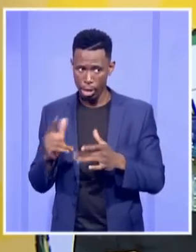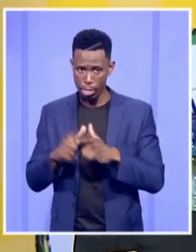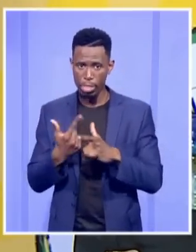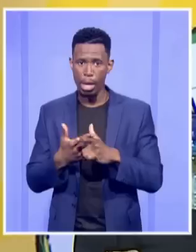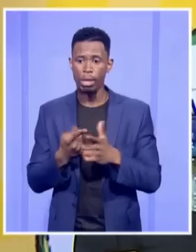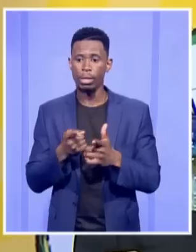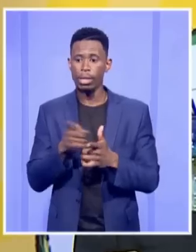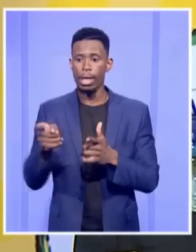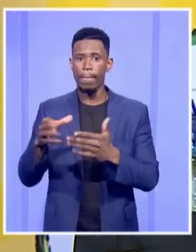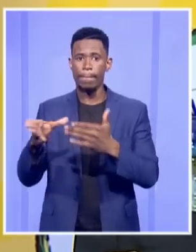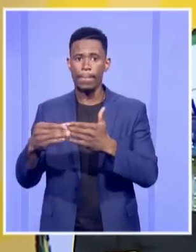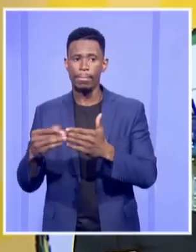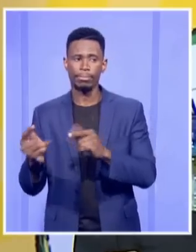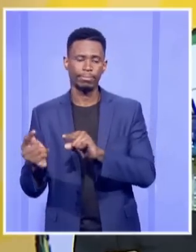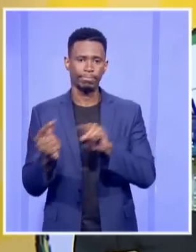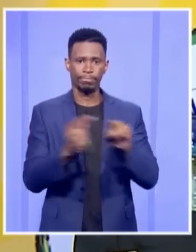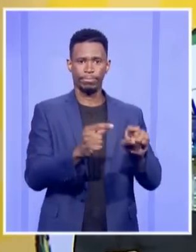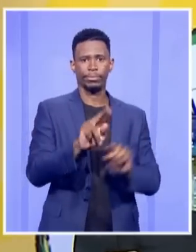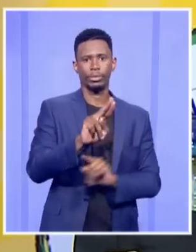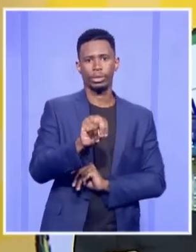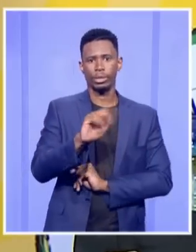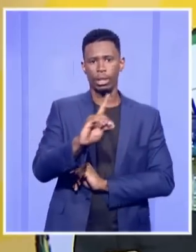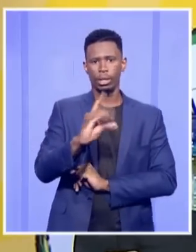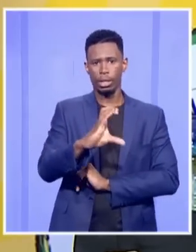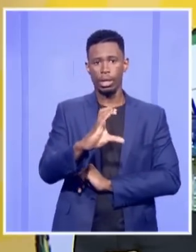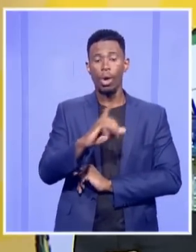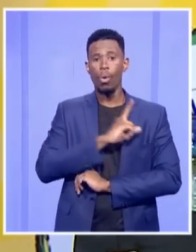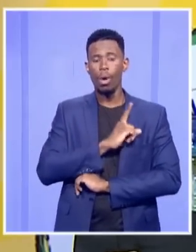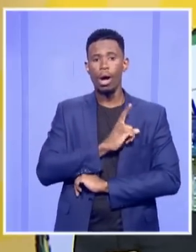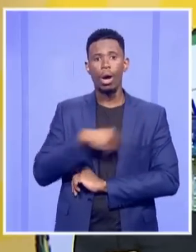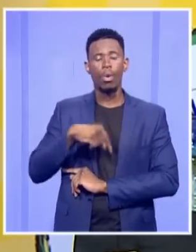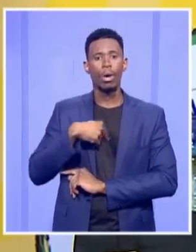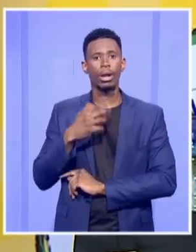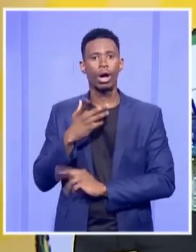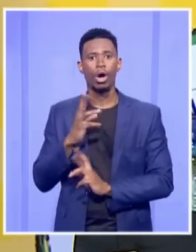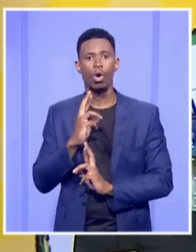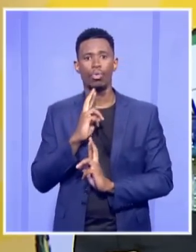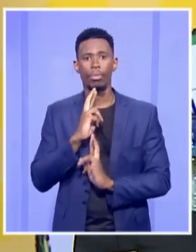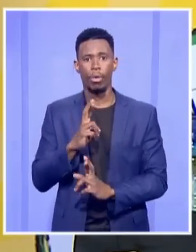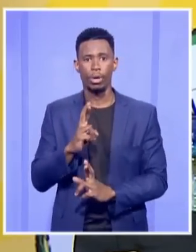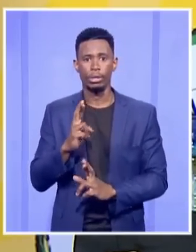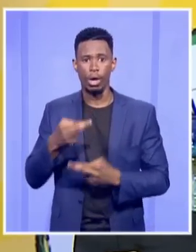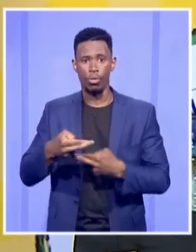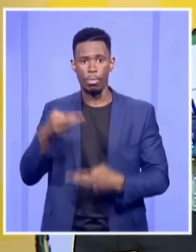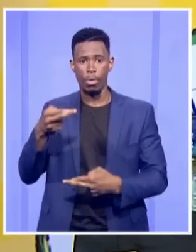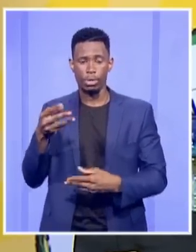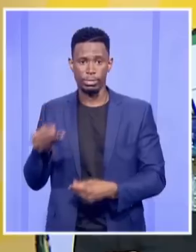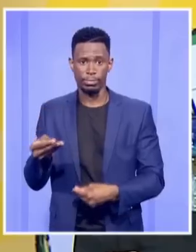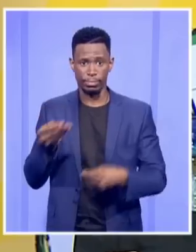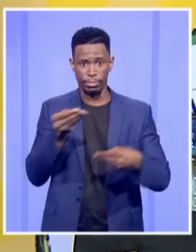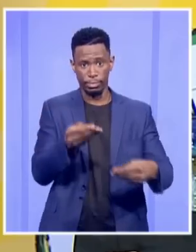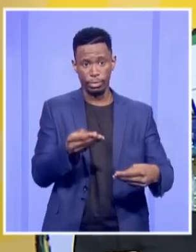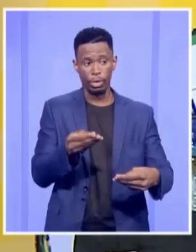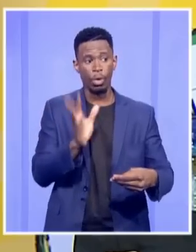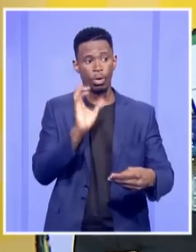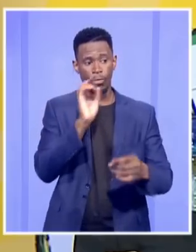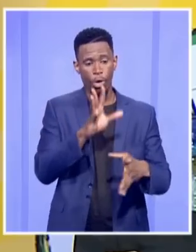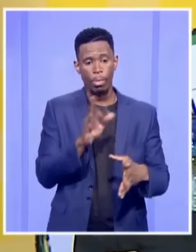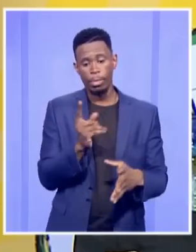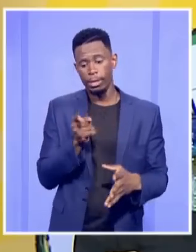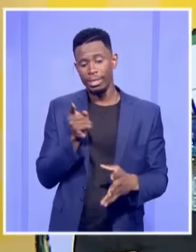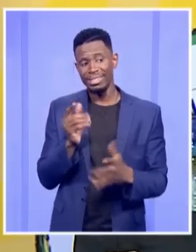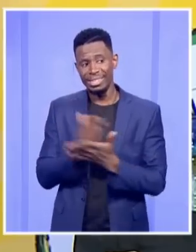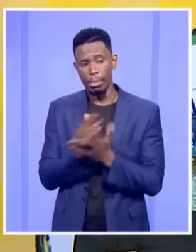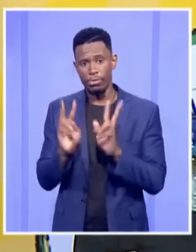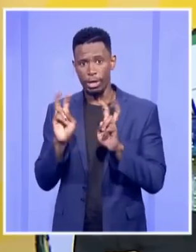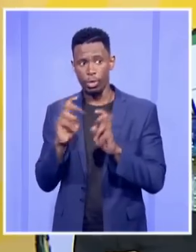an NEC. We will say to them in our handover report, part of the issues that you must attend to when you take